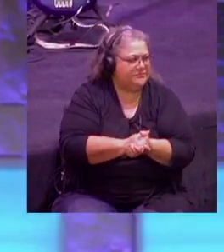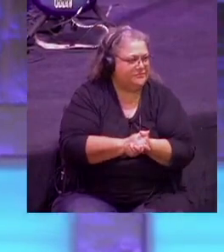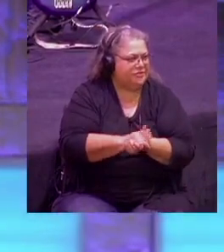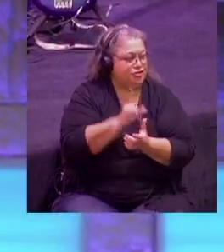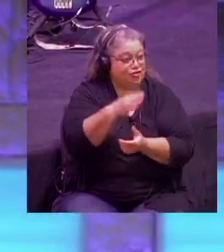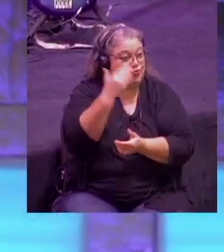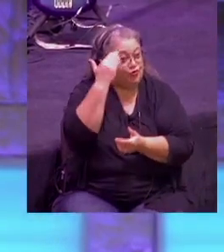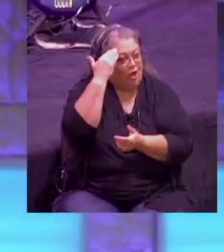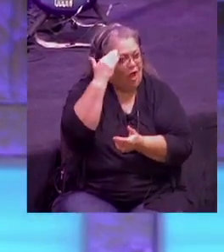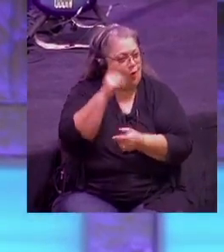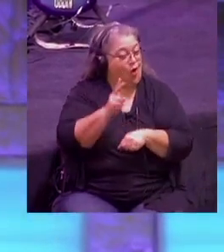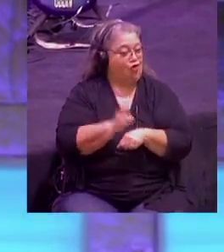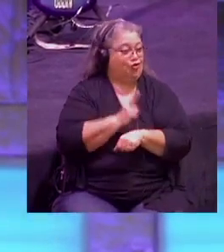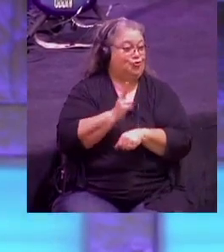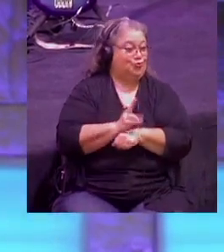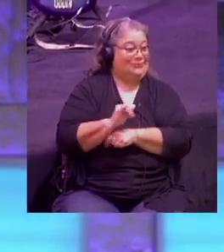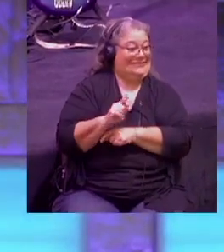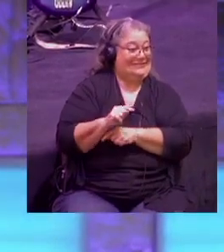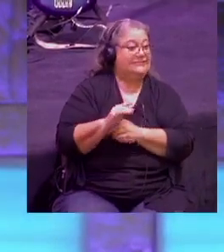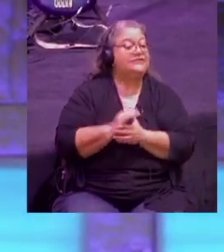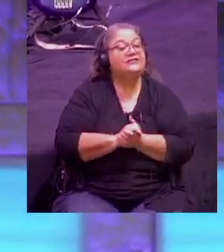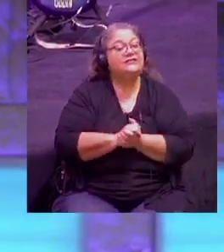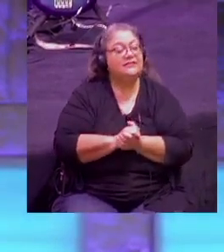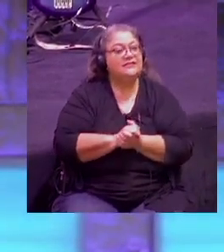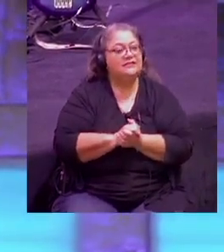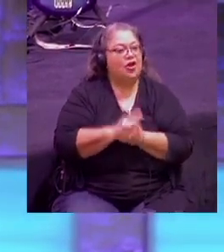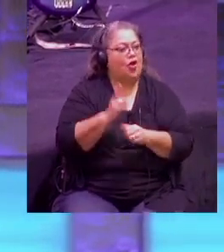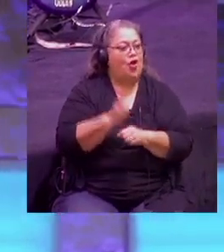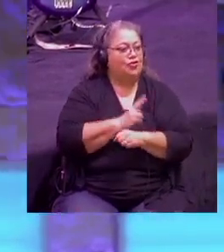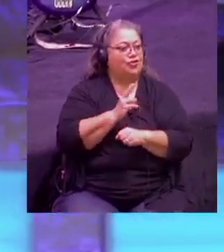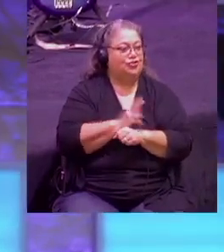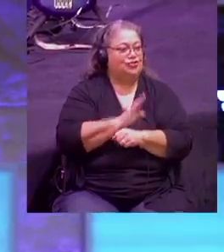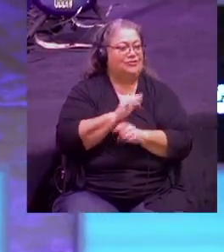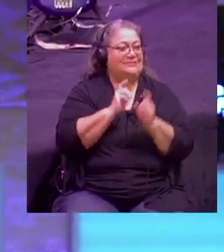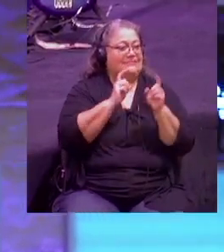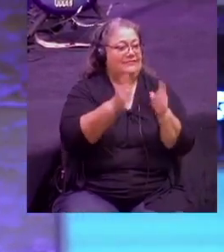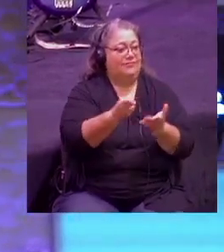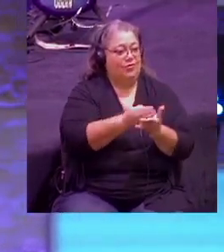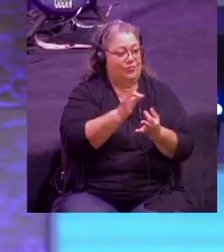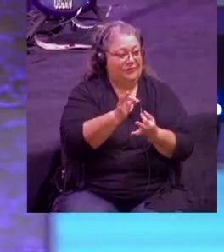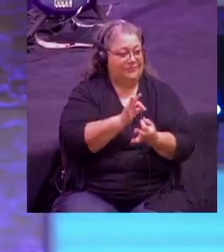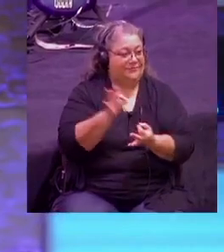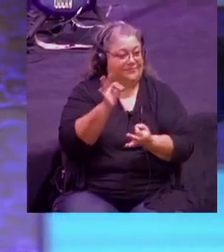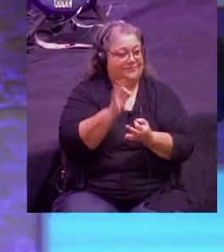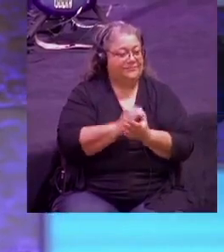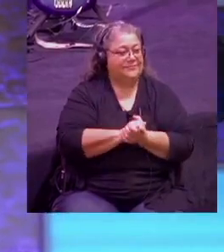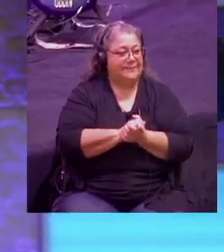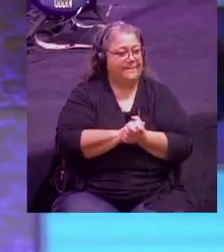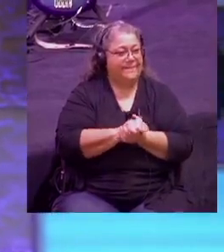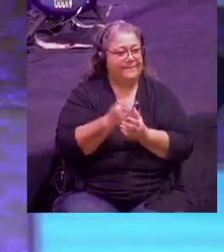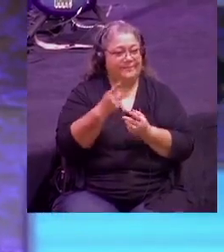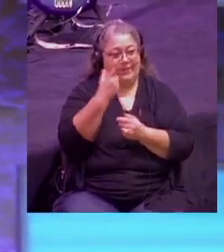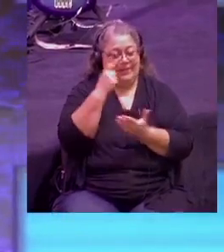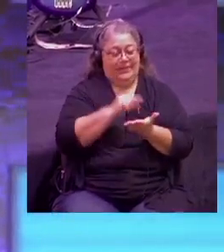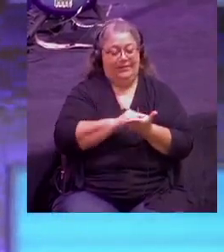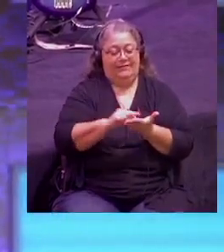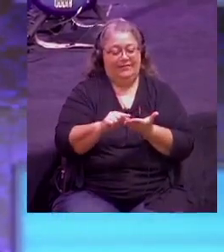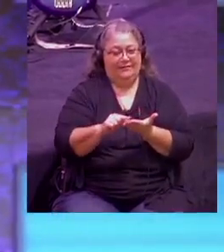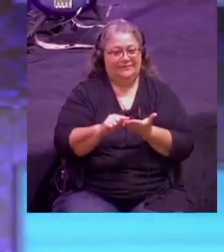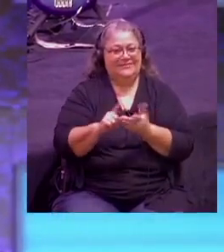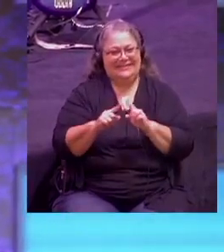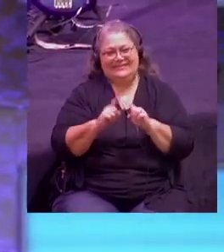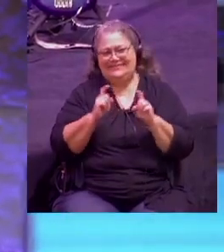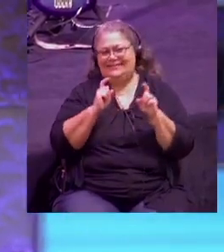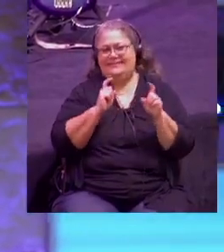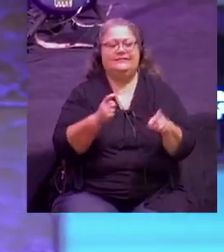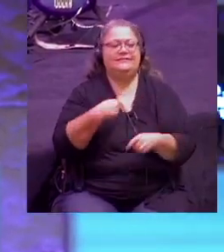know? Are you using it? Are you using the gift that the Holy Spirit has given you? Because Scripture says he has given